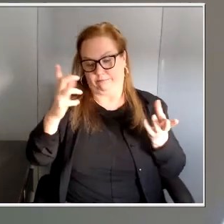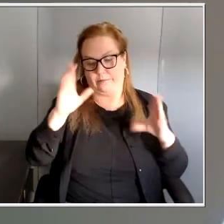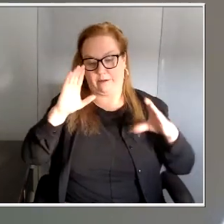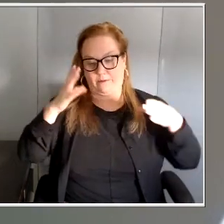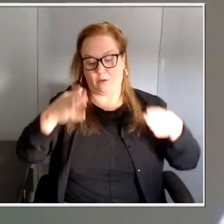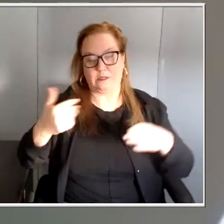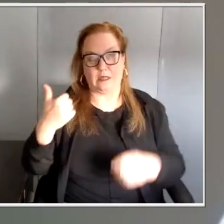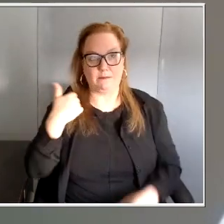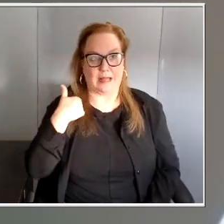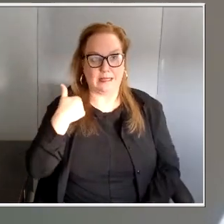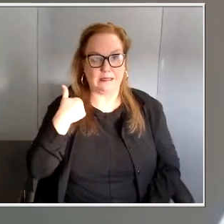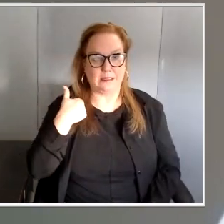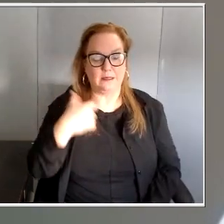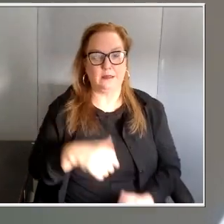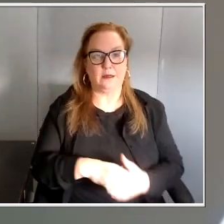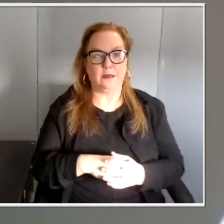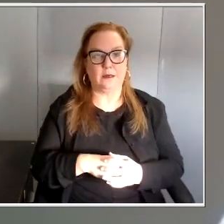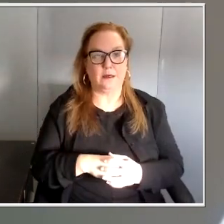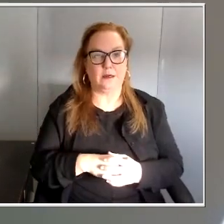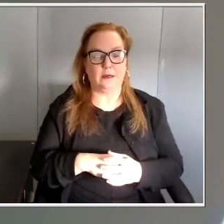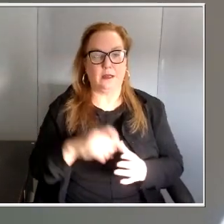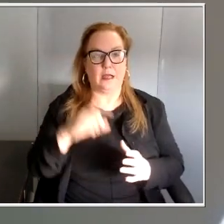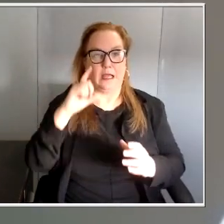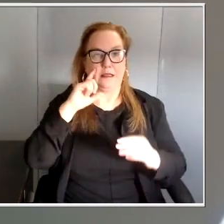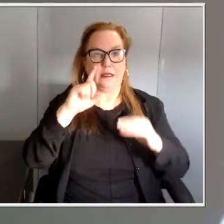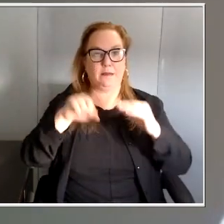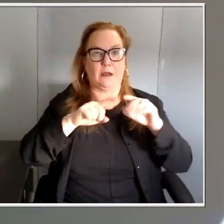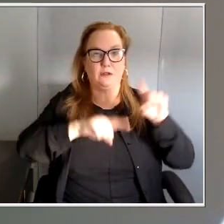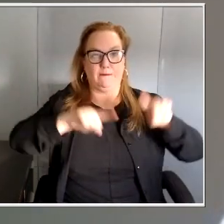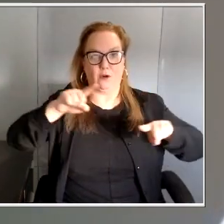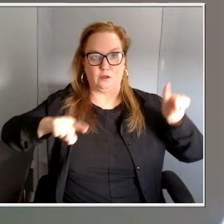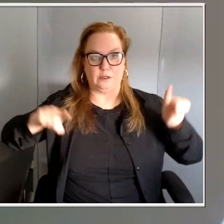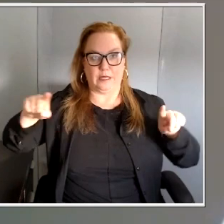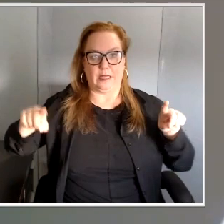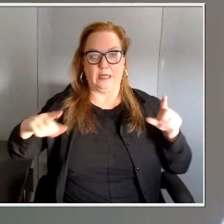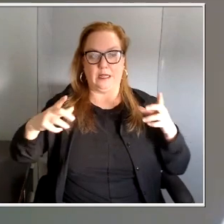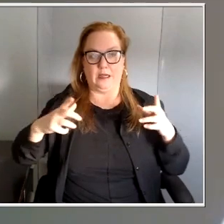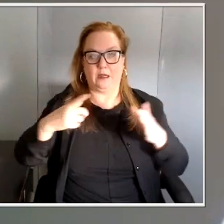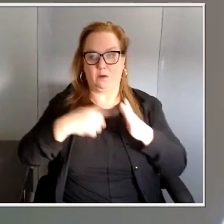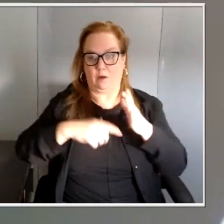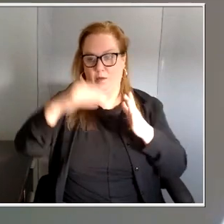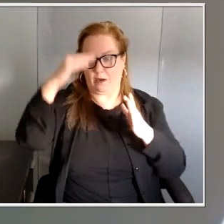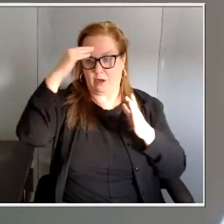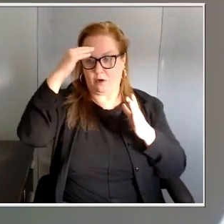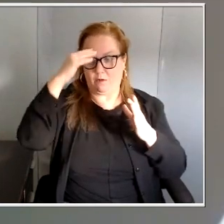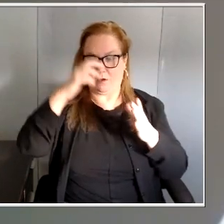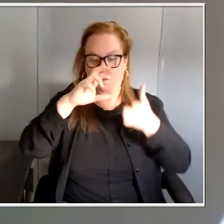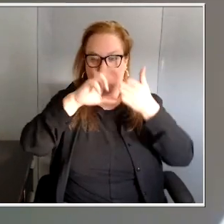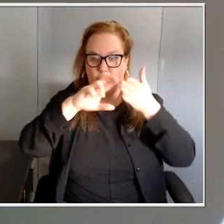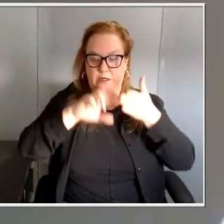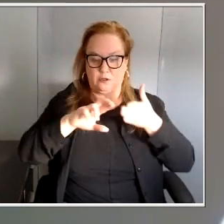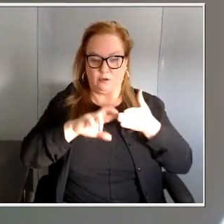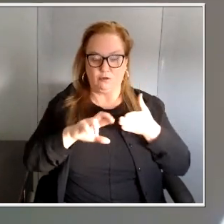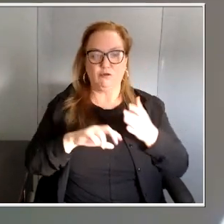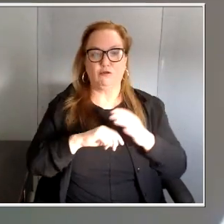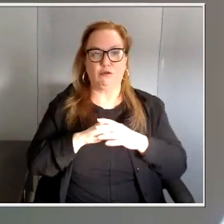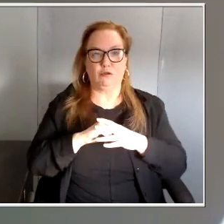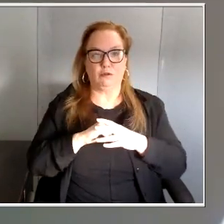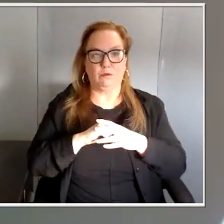in the past. I think about diversity and what we know from research that